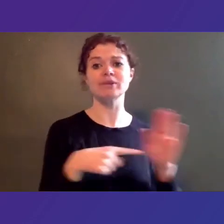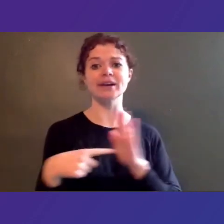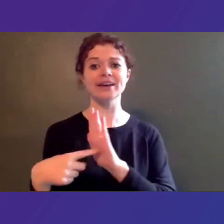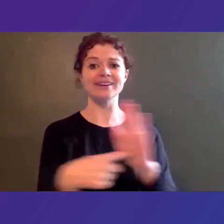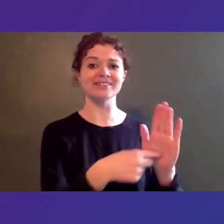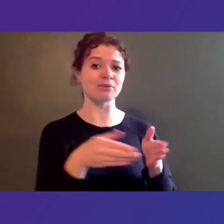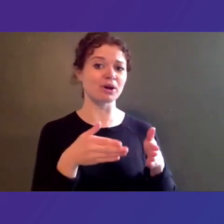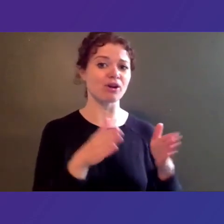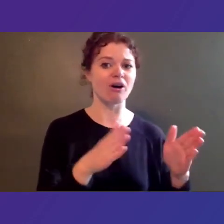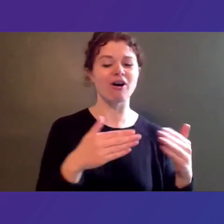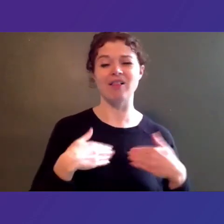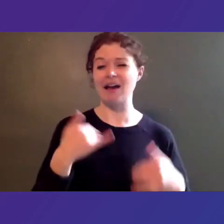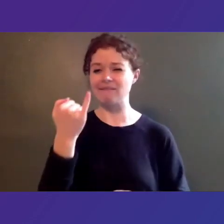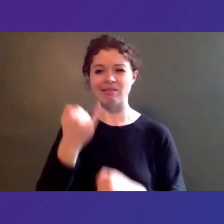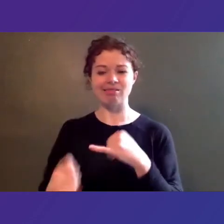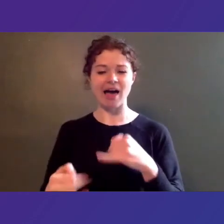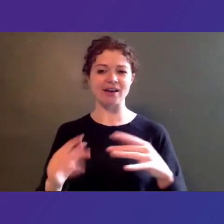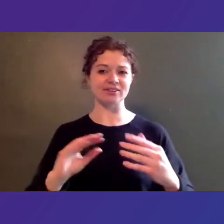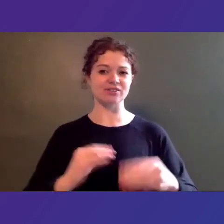virtual expo showcase.